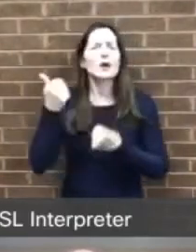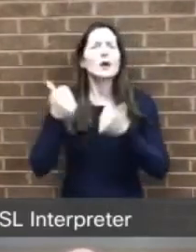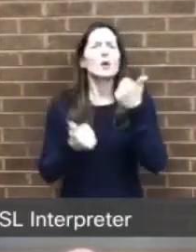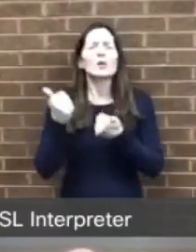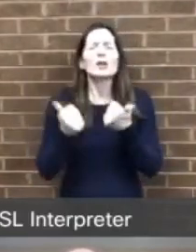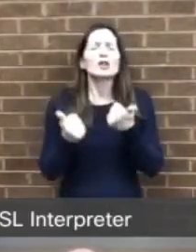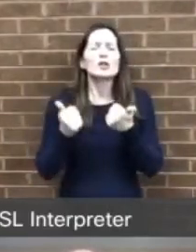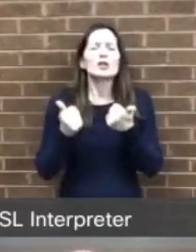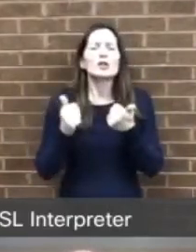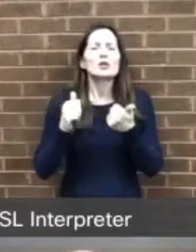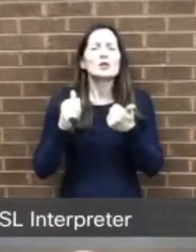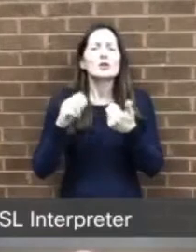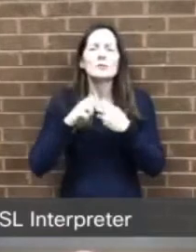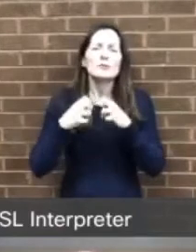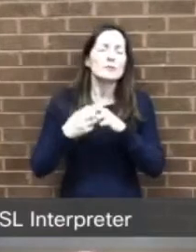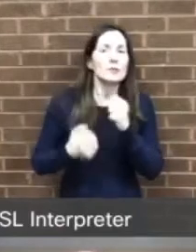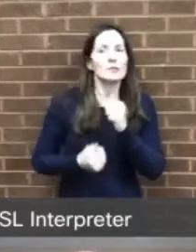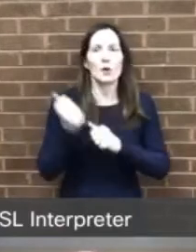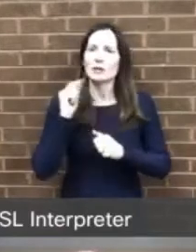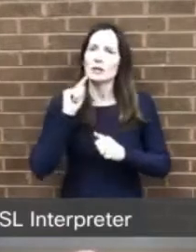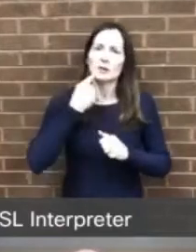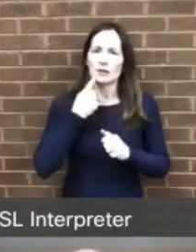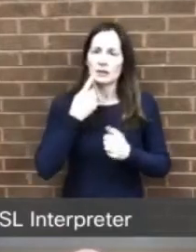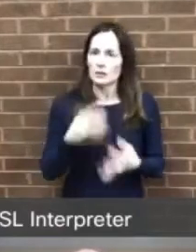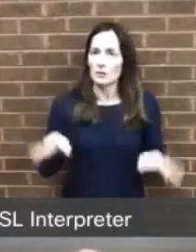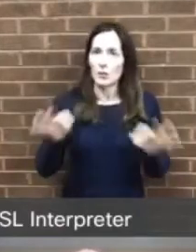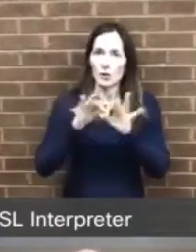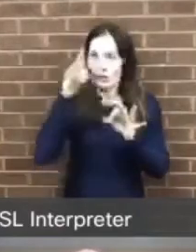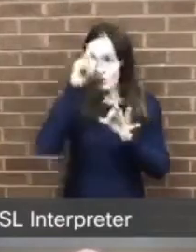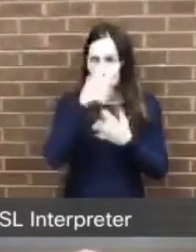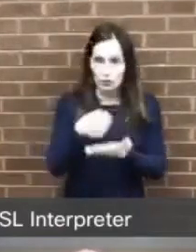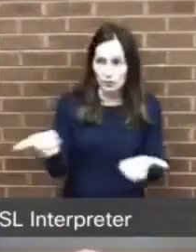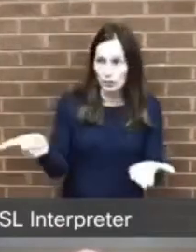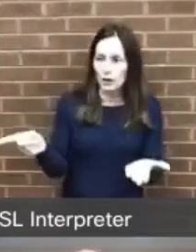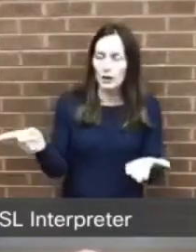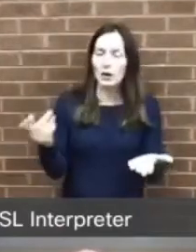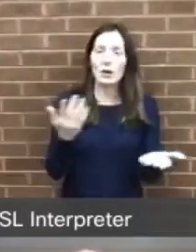and important to them. As a result, we